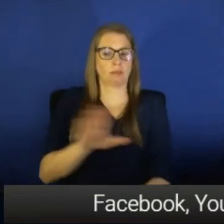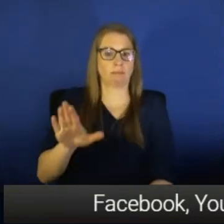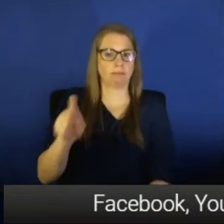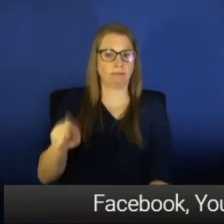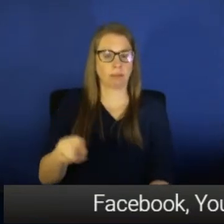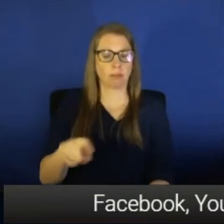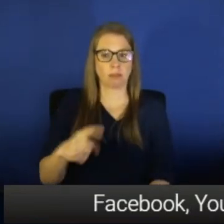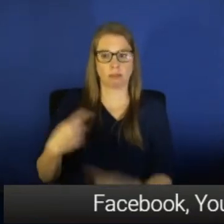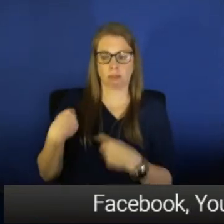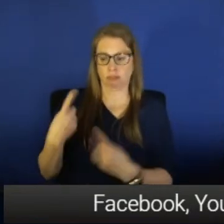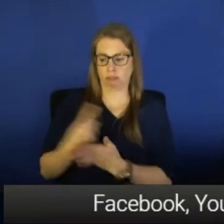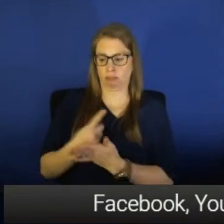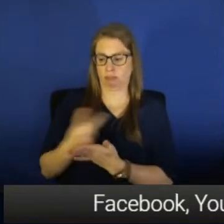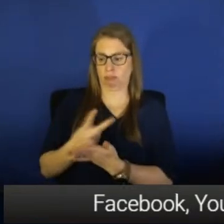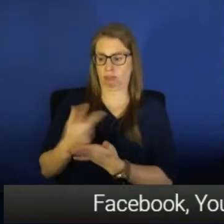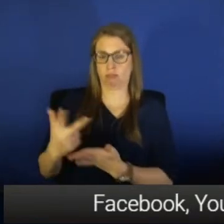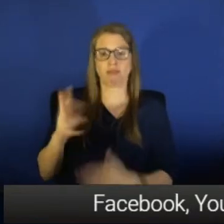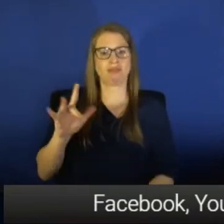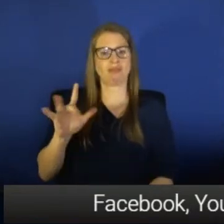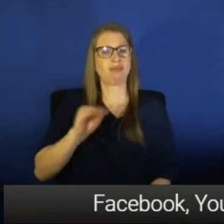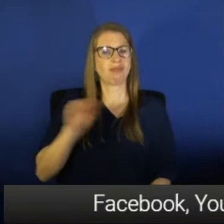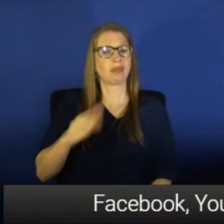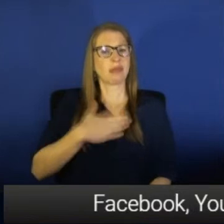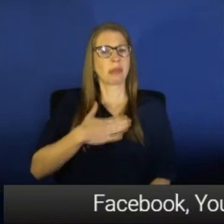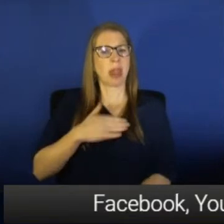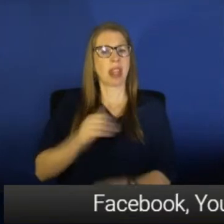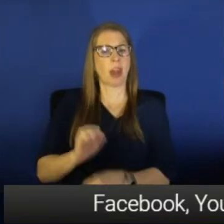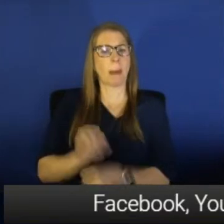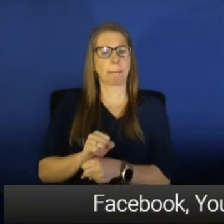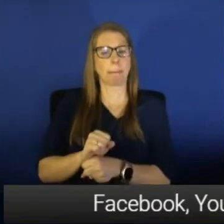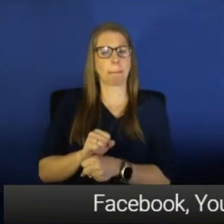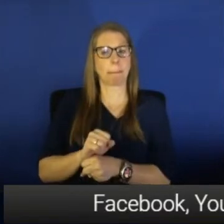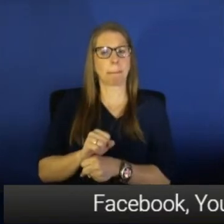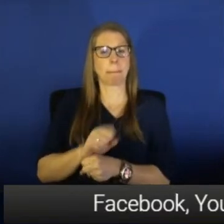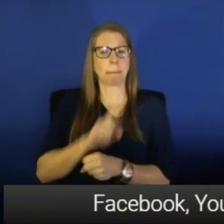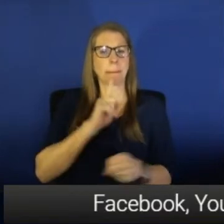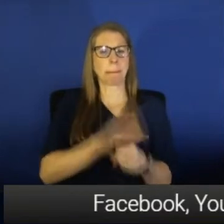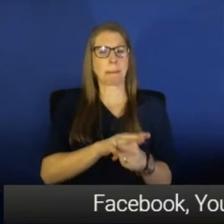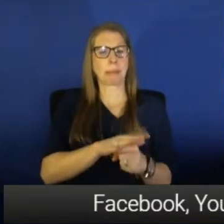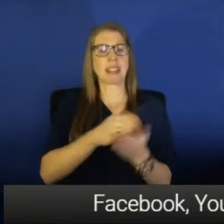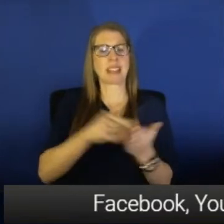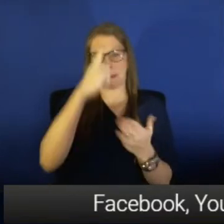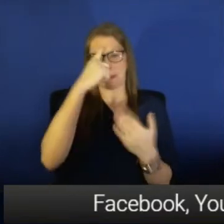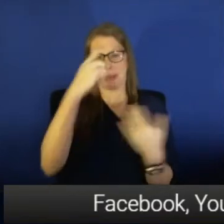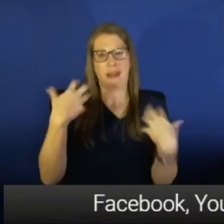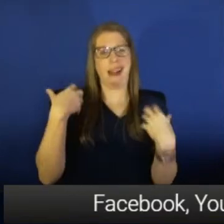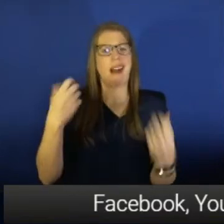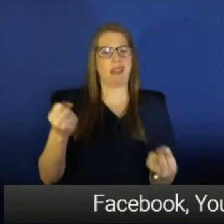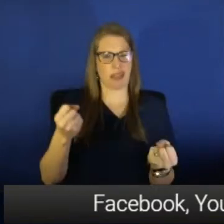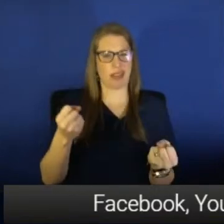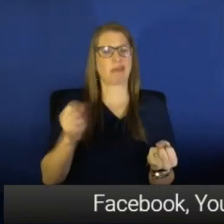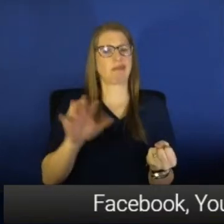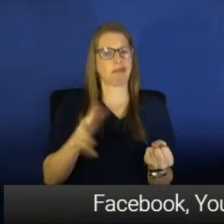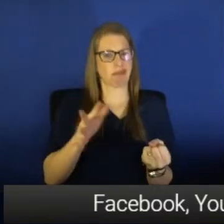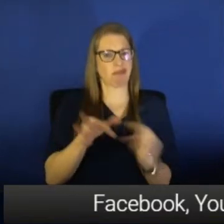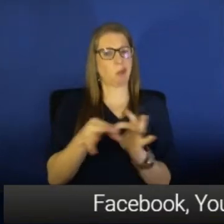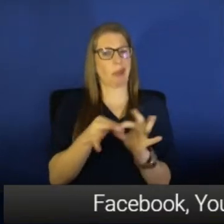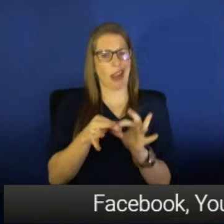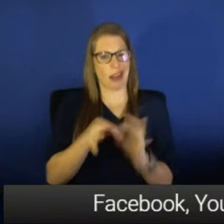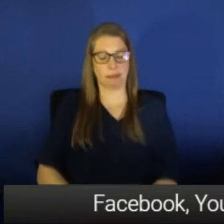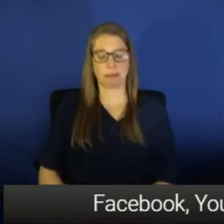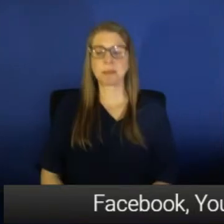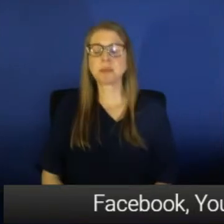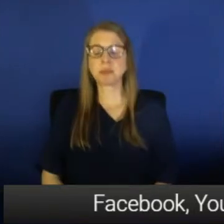probably 25% of my job is dedicated to some component of the mental health platform, which